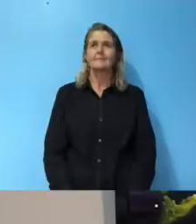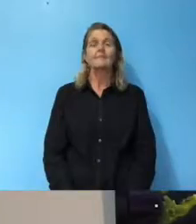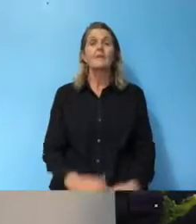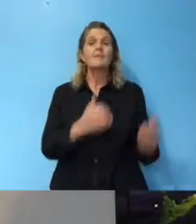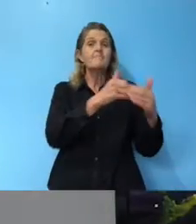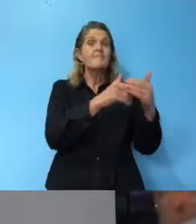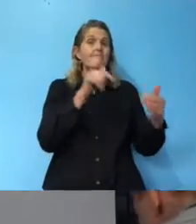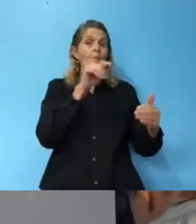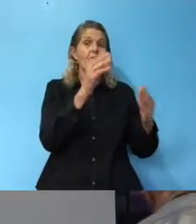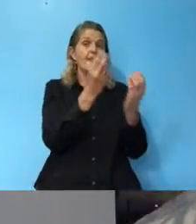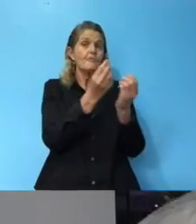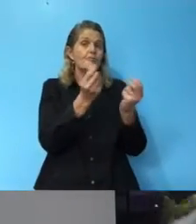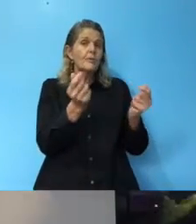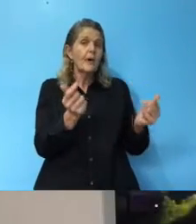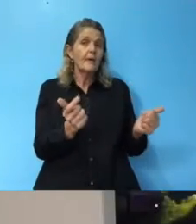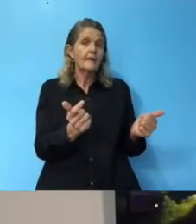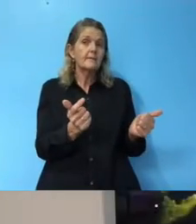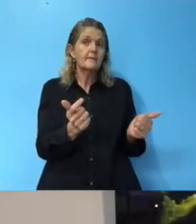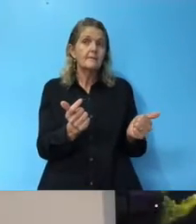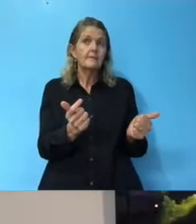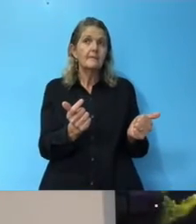Okay, before that dries,